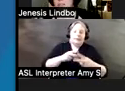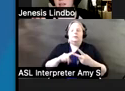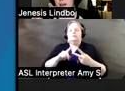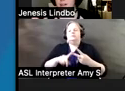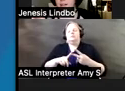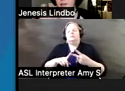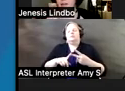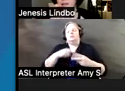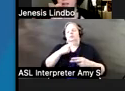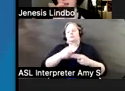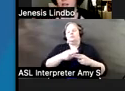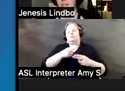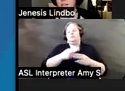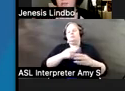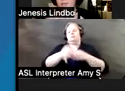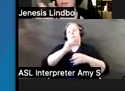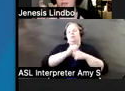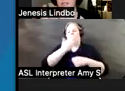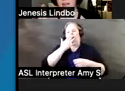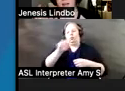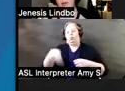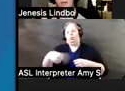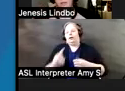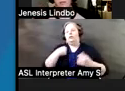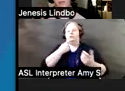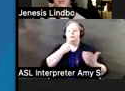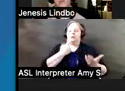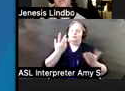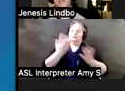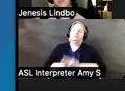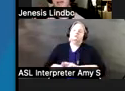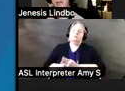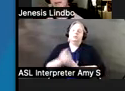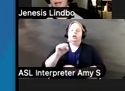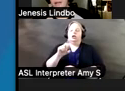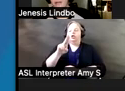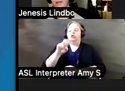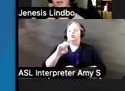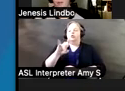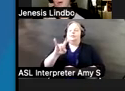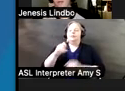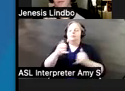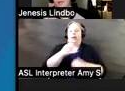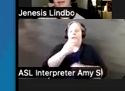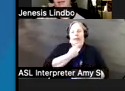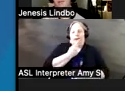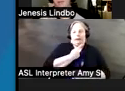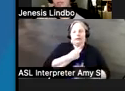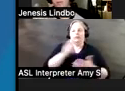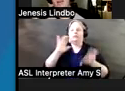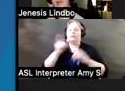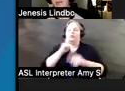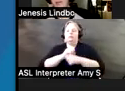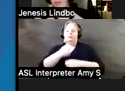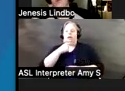of just having the color. So you can say, Susie is playing pink, opposed to saying